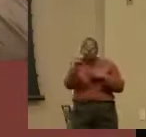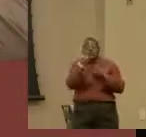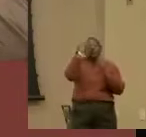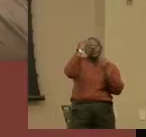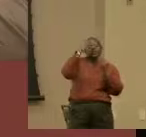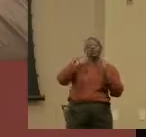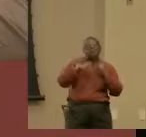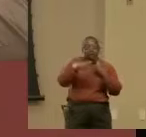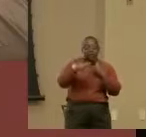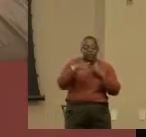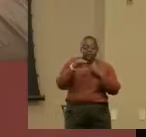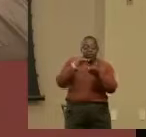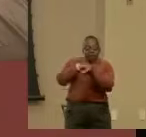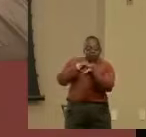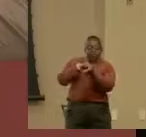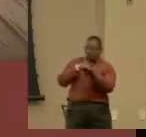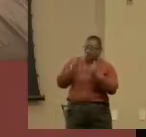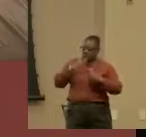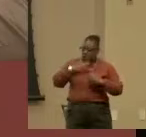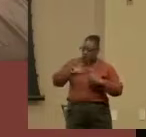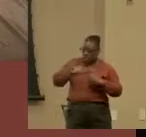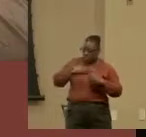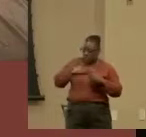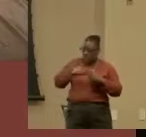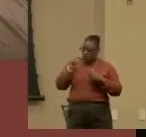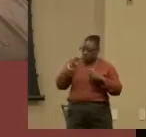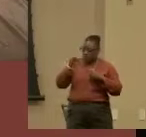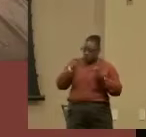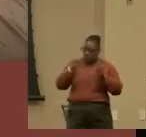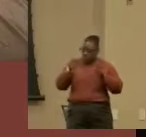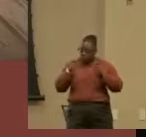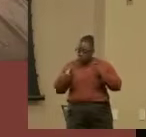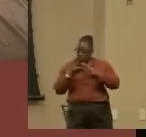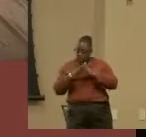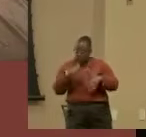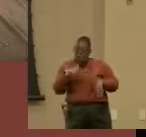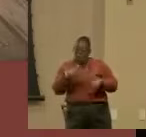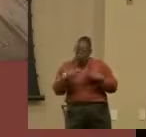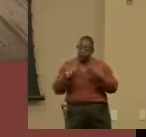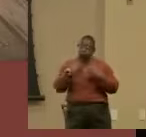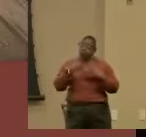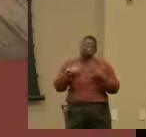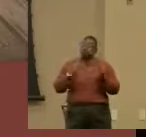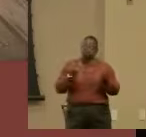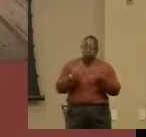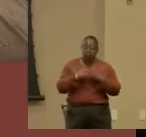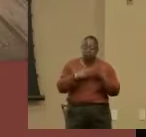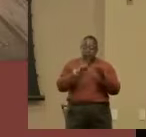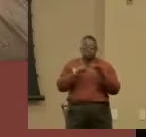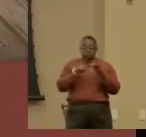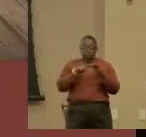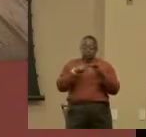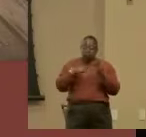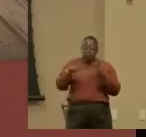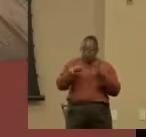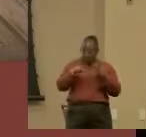pregnancy to your rheumatologist. Is my lupus controlled enough to get pregnant? And if not, maybe, what can we do next? Is it okay to get pregnant